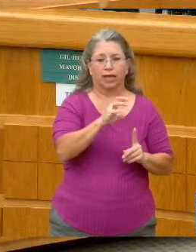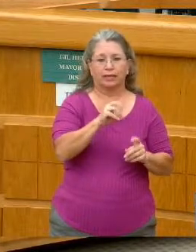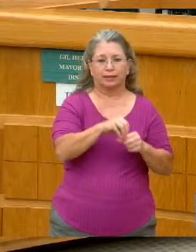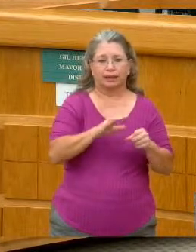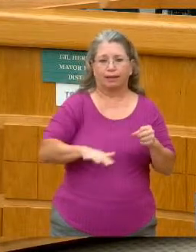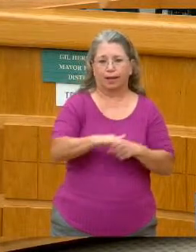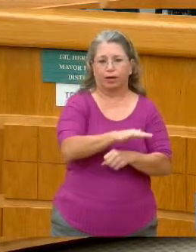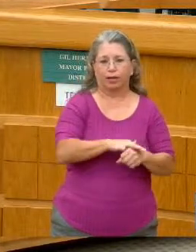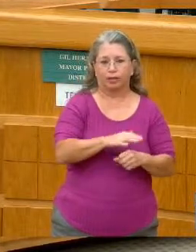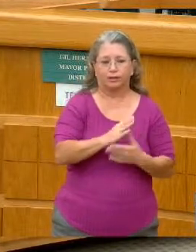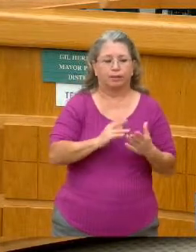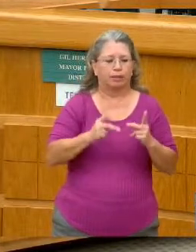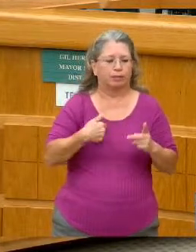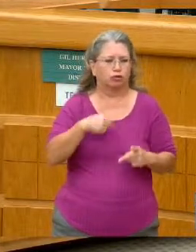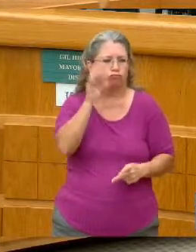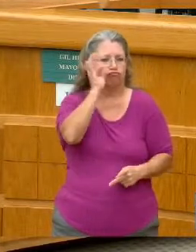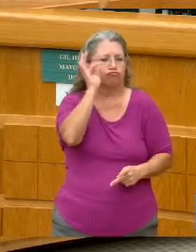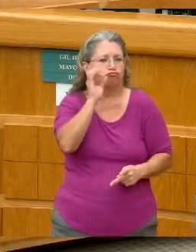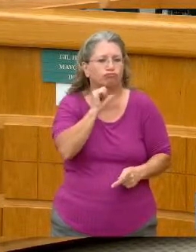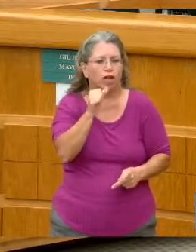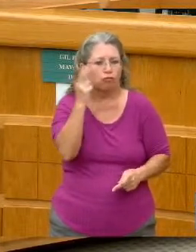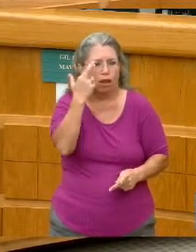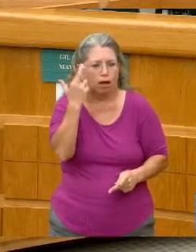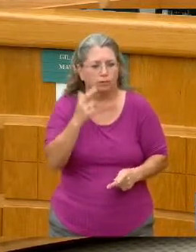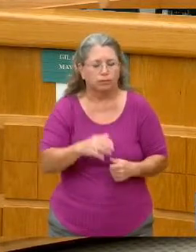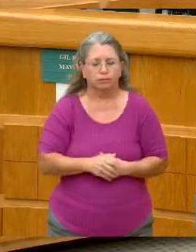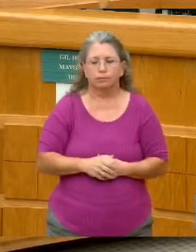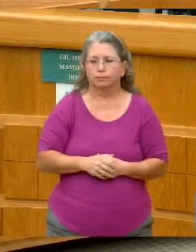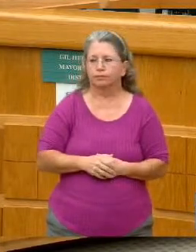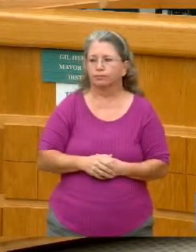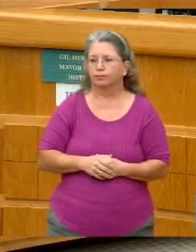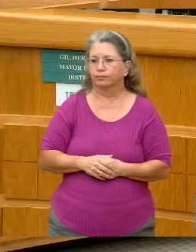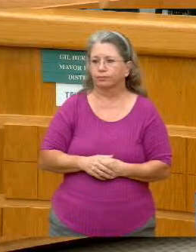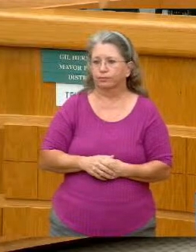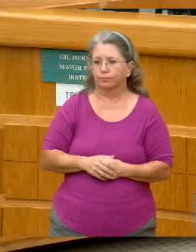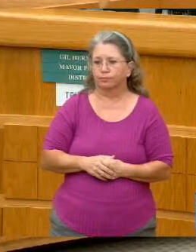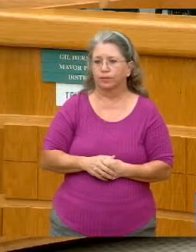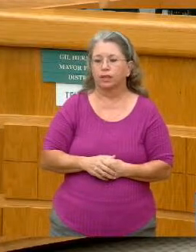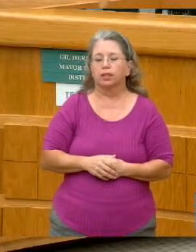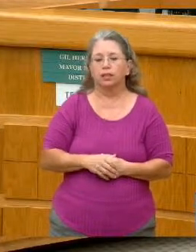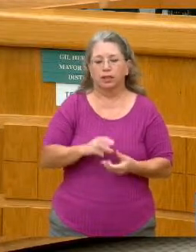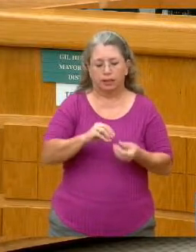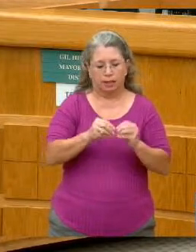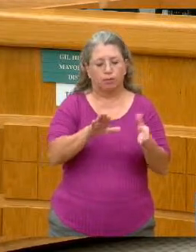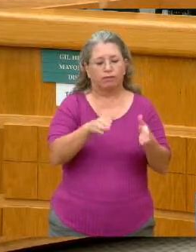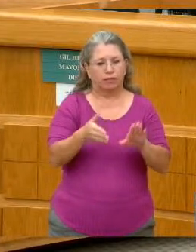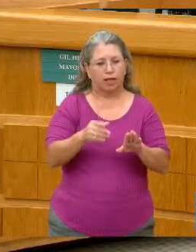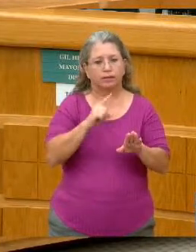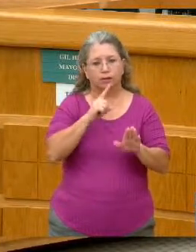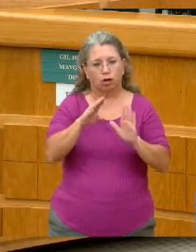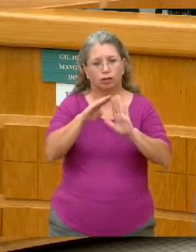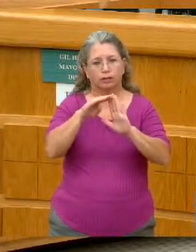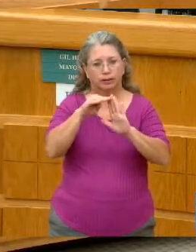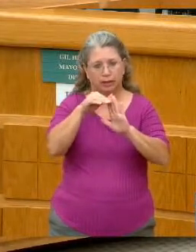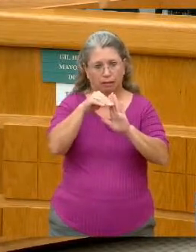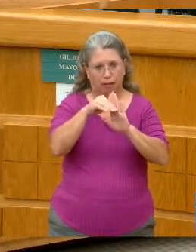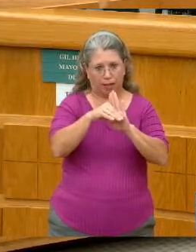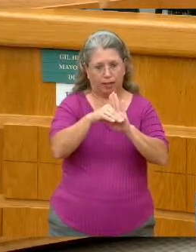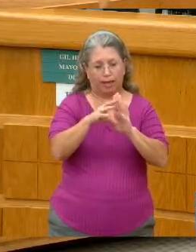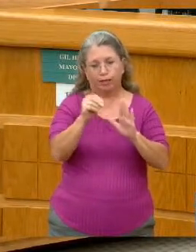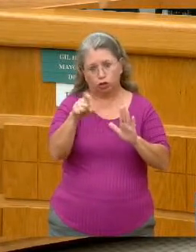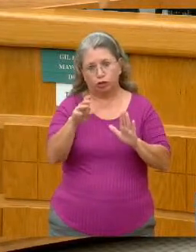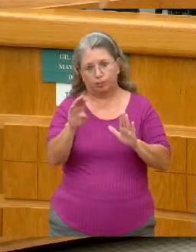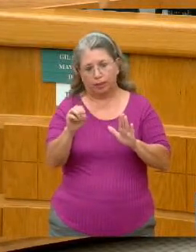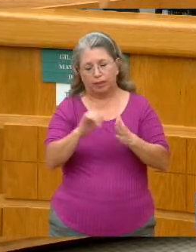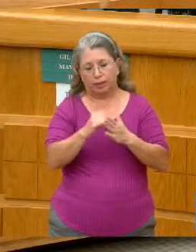COVID-19 ICU usage and fatalities should be declining. They are declining, and that's the good news. The bad news is